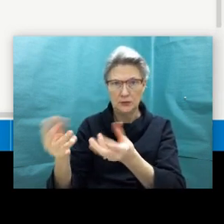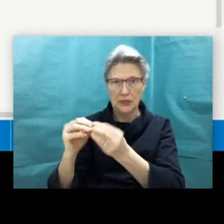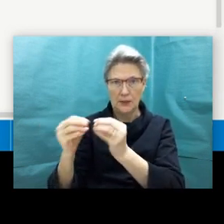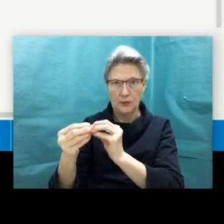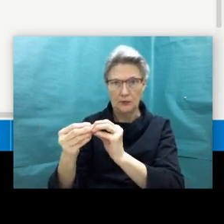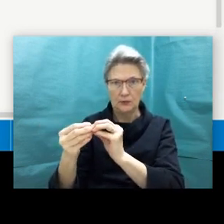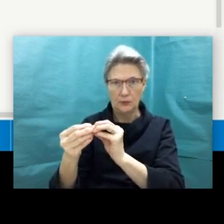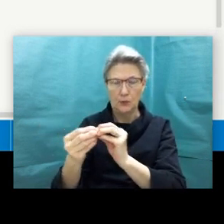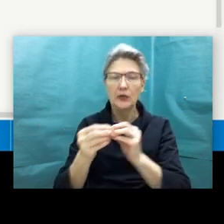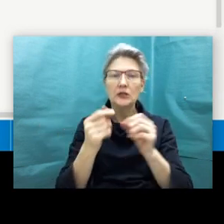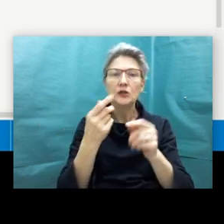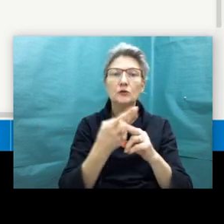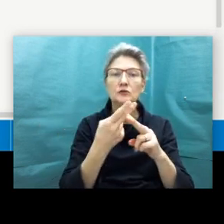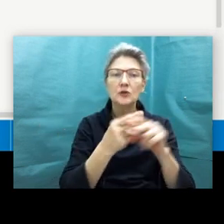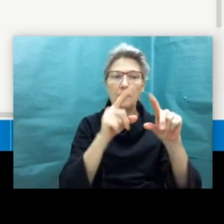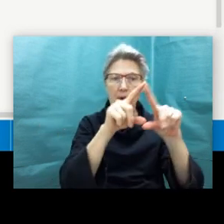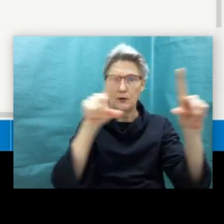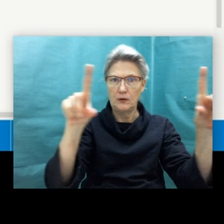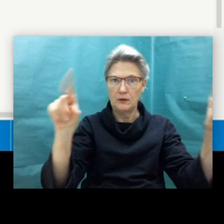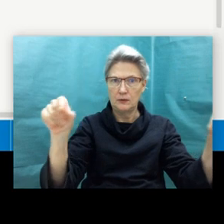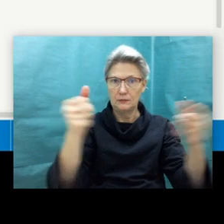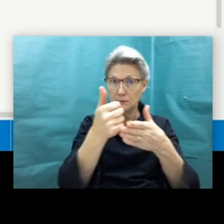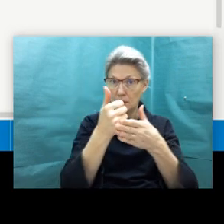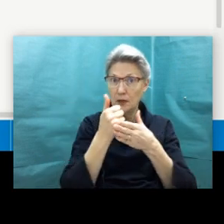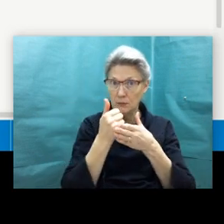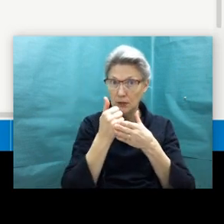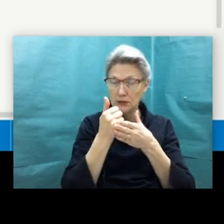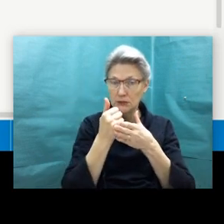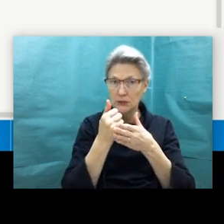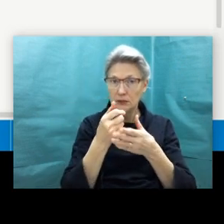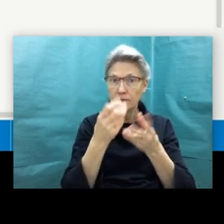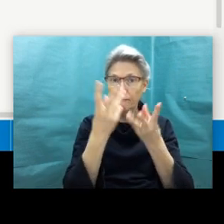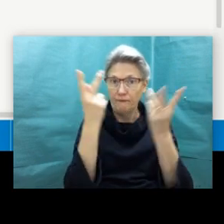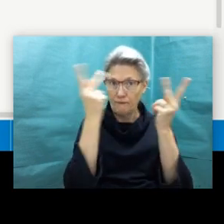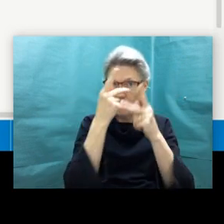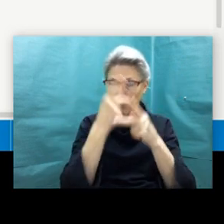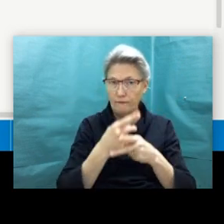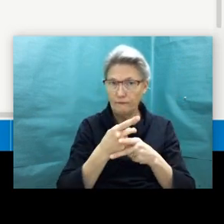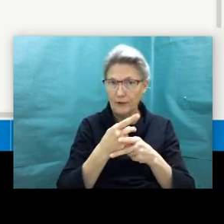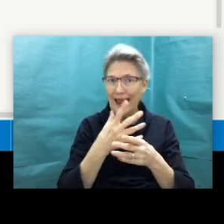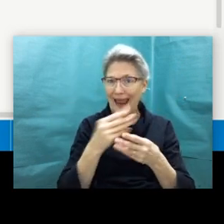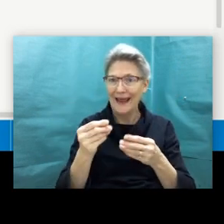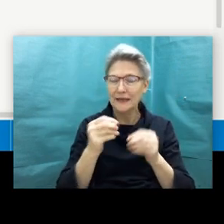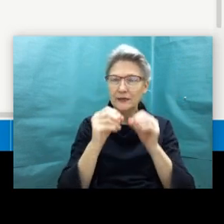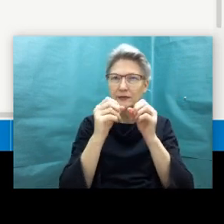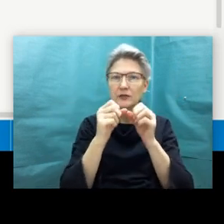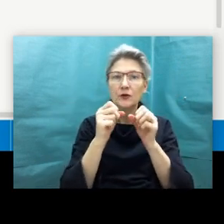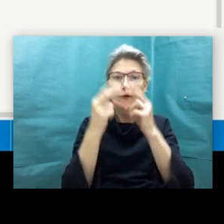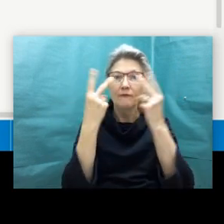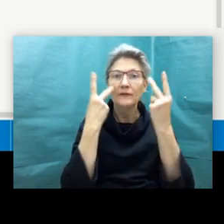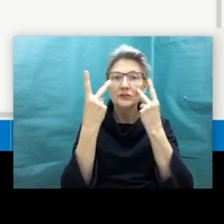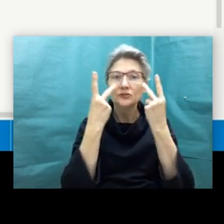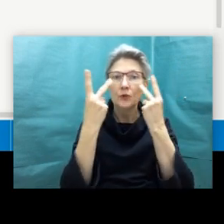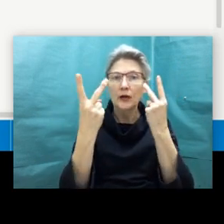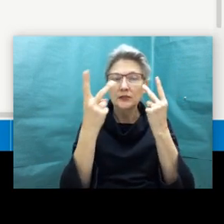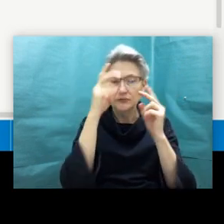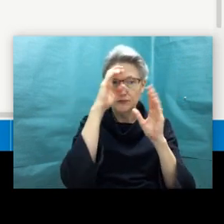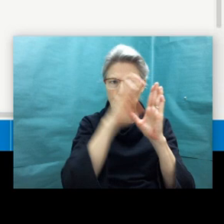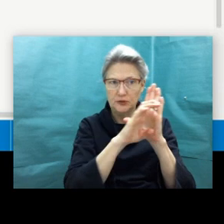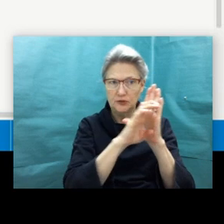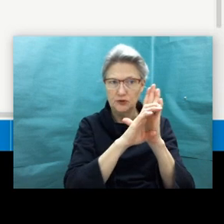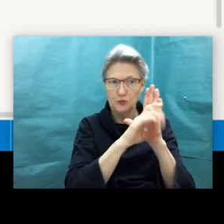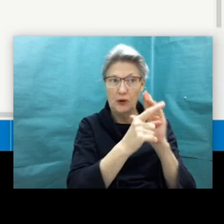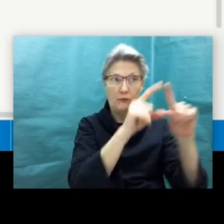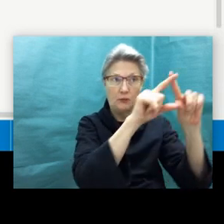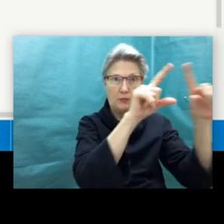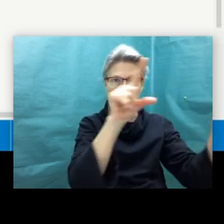bar model to help us solve this and to visualize this relationship. So the way that we do it is we have one bar that shows the amount that